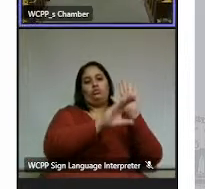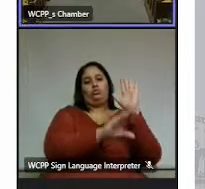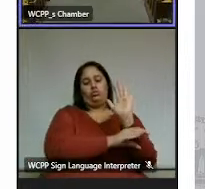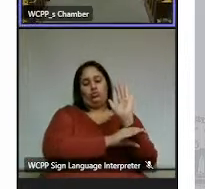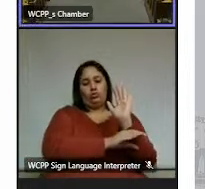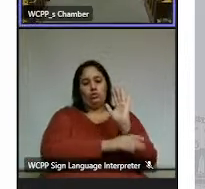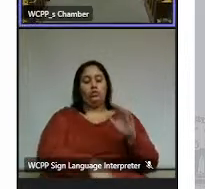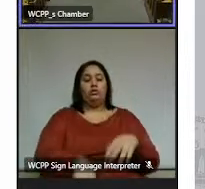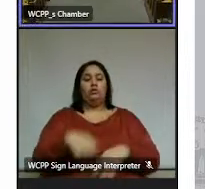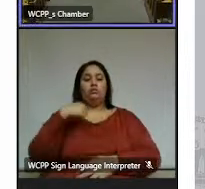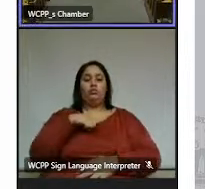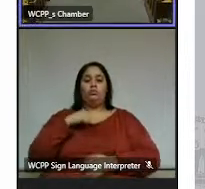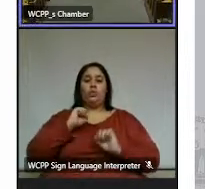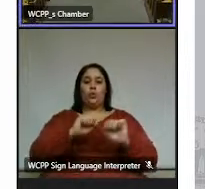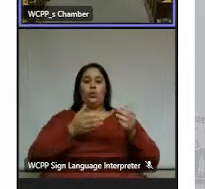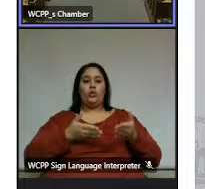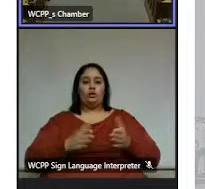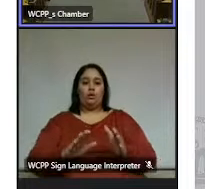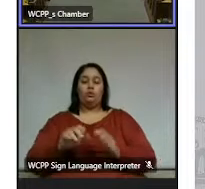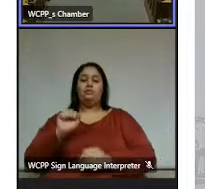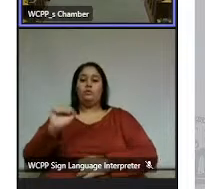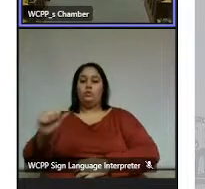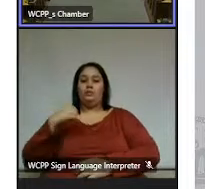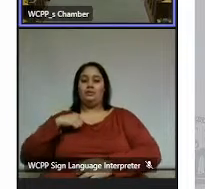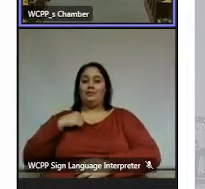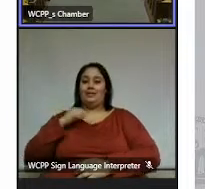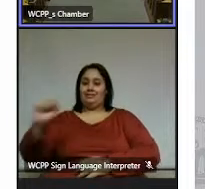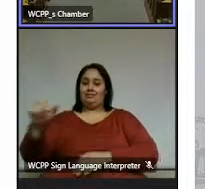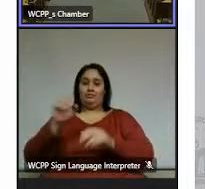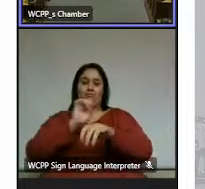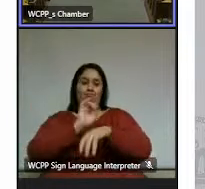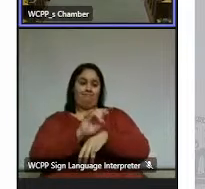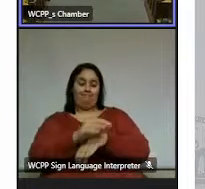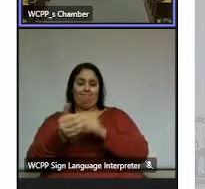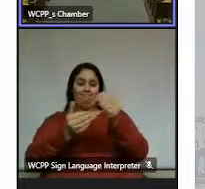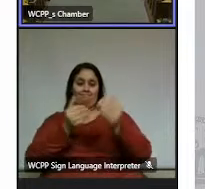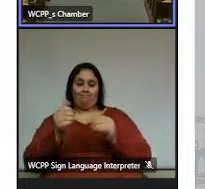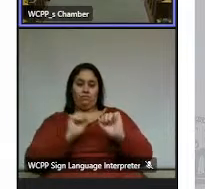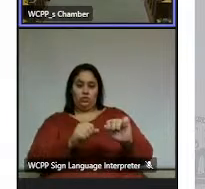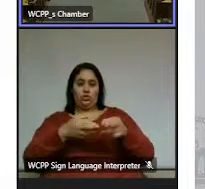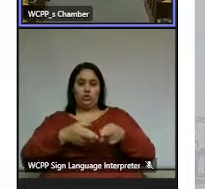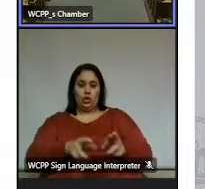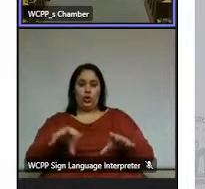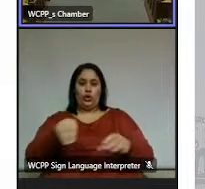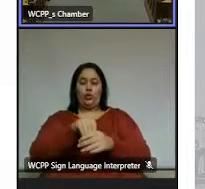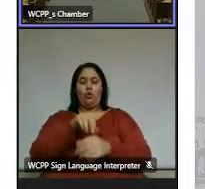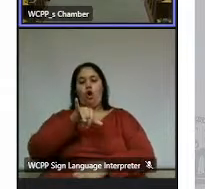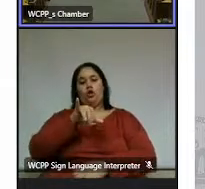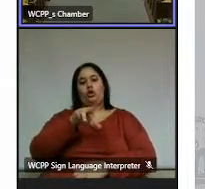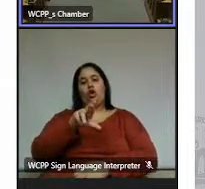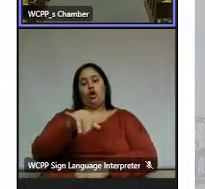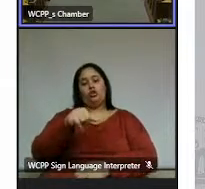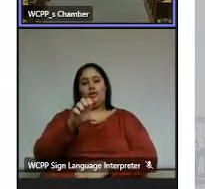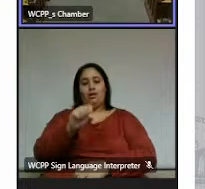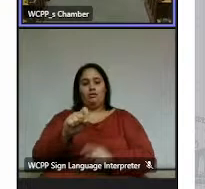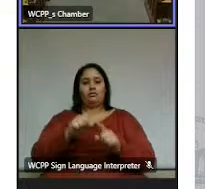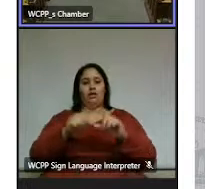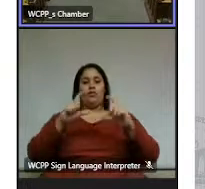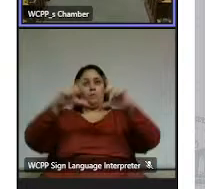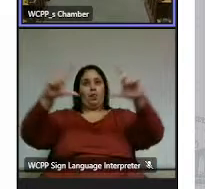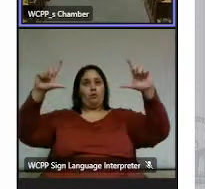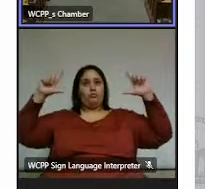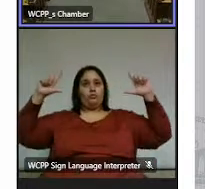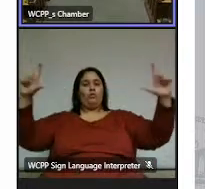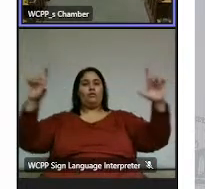Firstly, municipal roads under which a municipality administers its municipal roads, including RJSs, and then billboards for